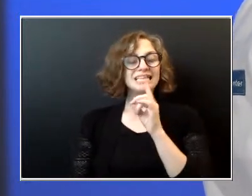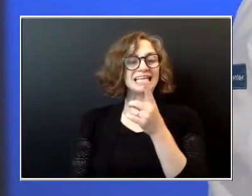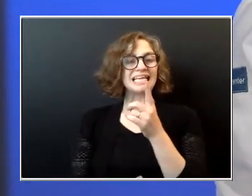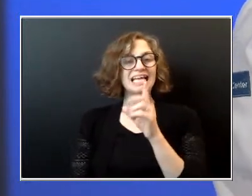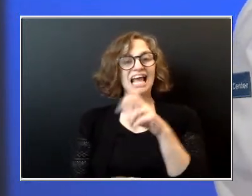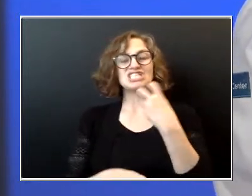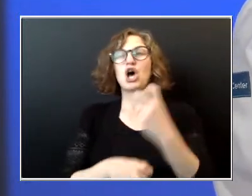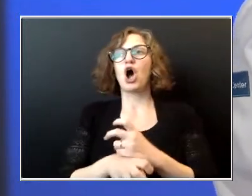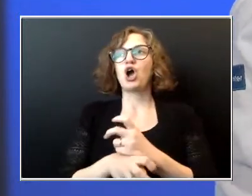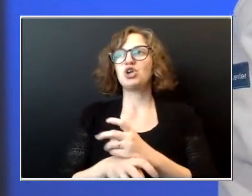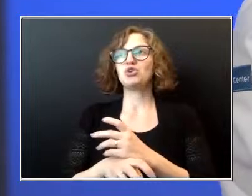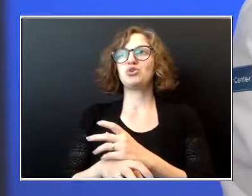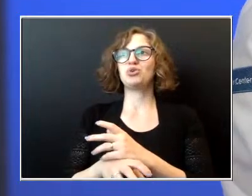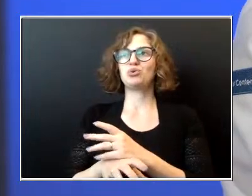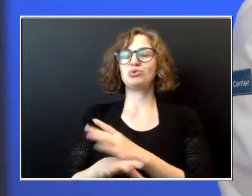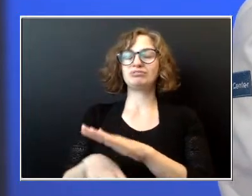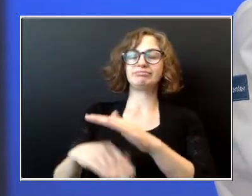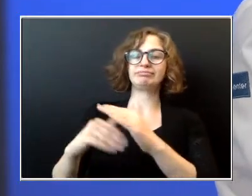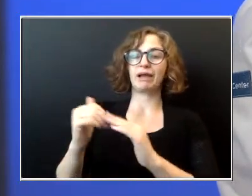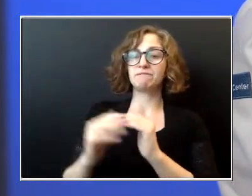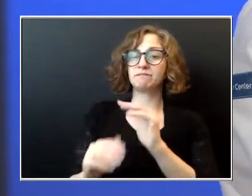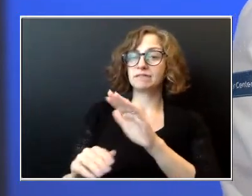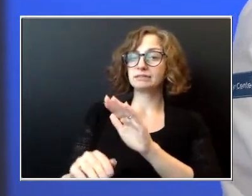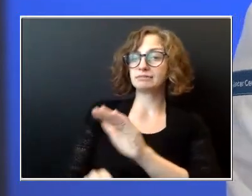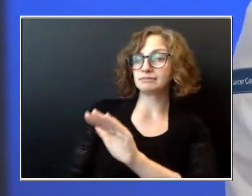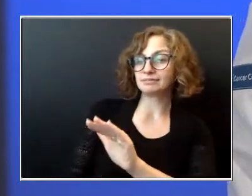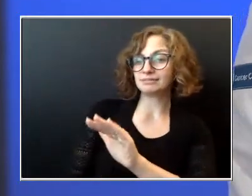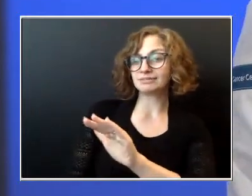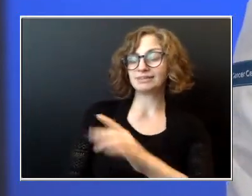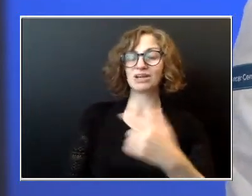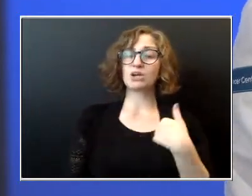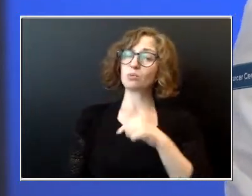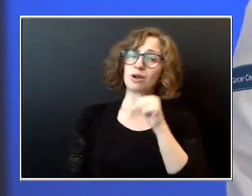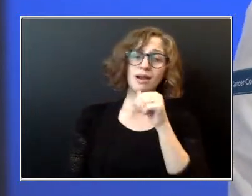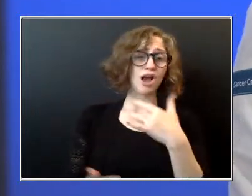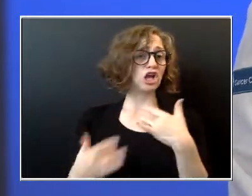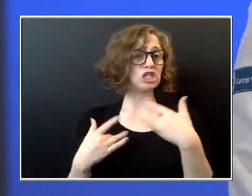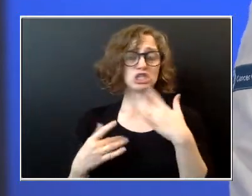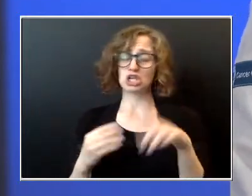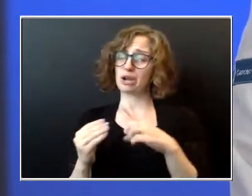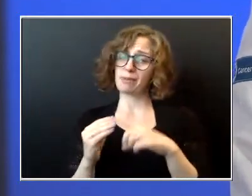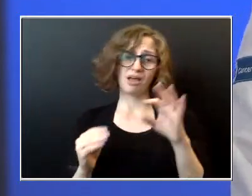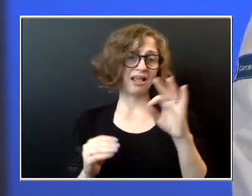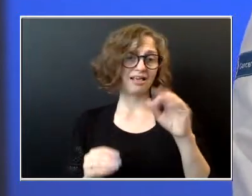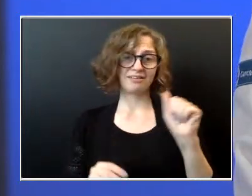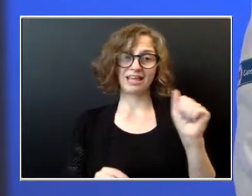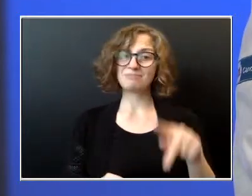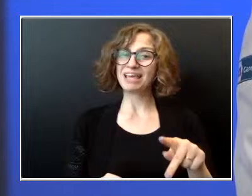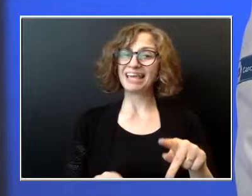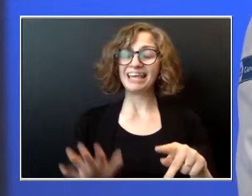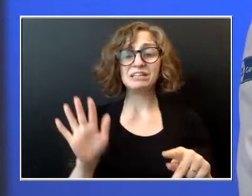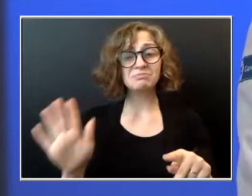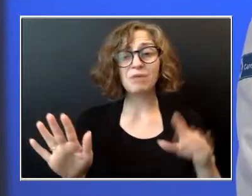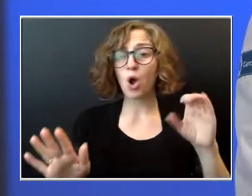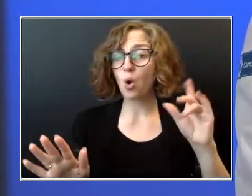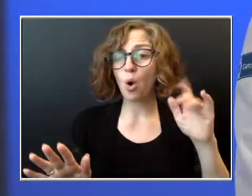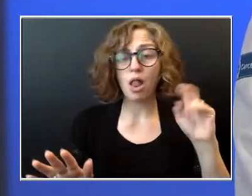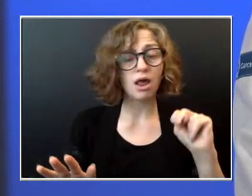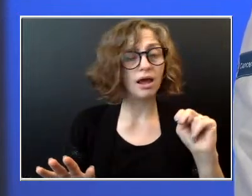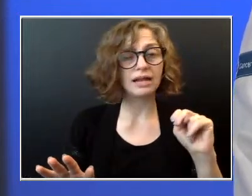we're not concerned about the familial adenomatous polyposis. I'm not concerned about your colon. Your colon's doing